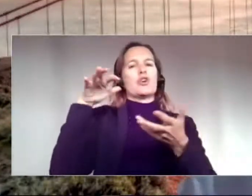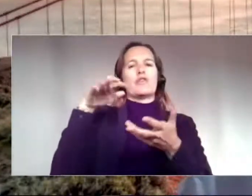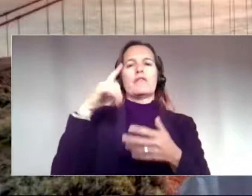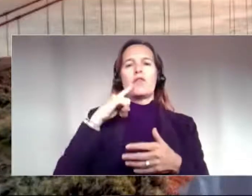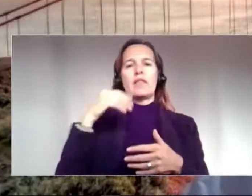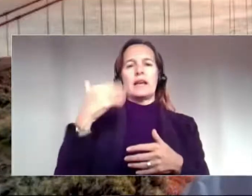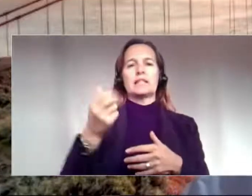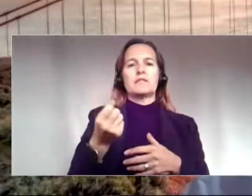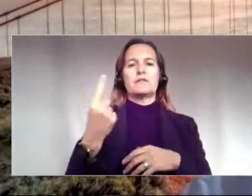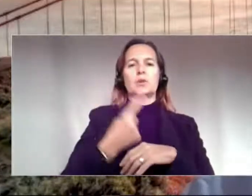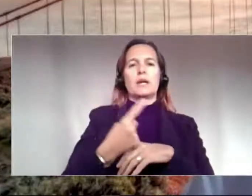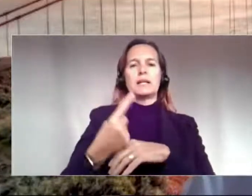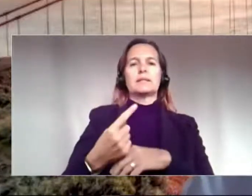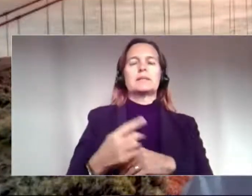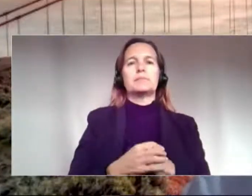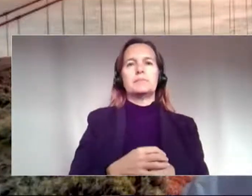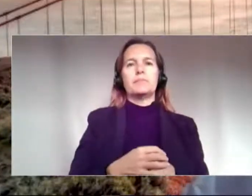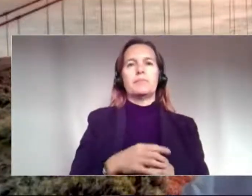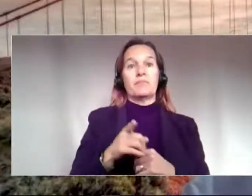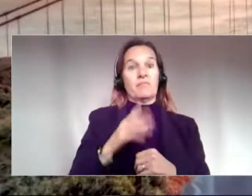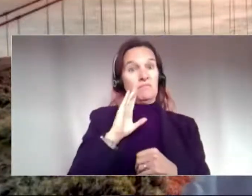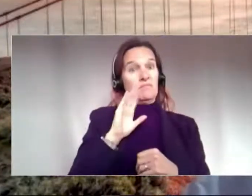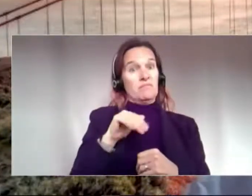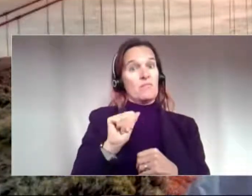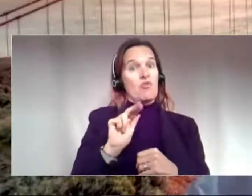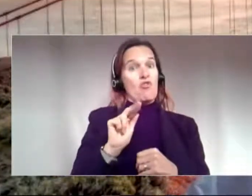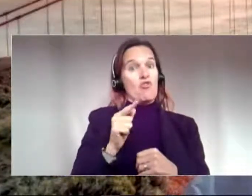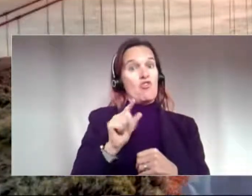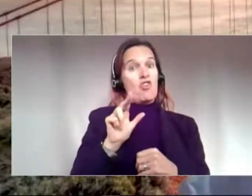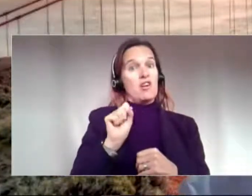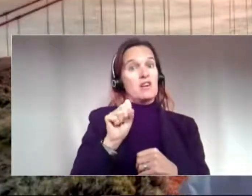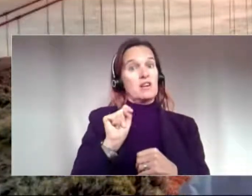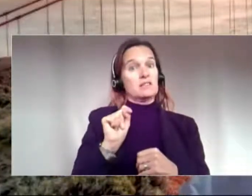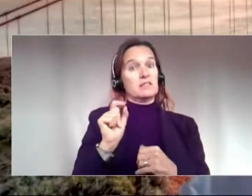As you probably are aware, the nearby August complex fire,